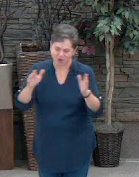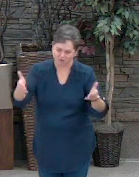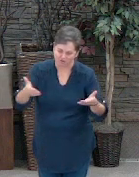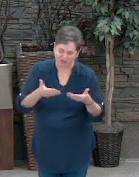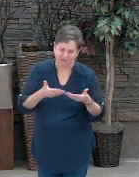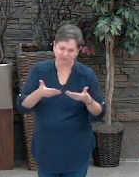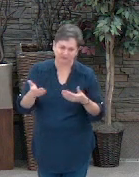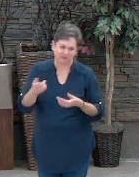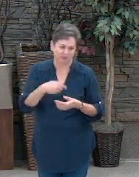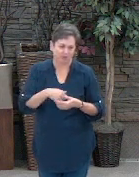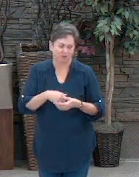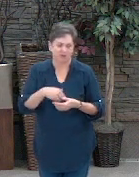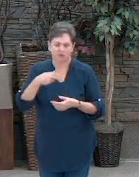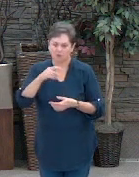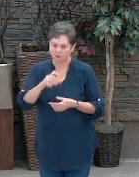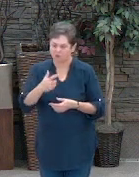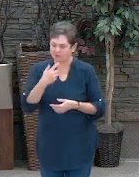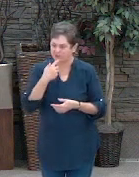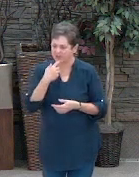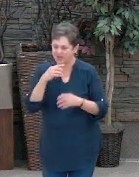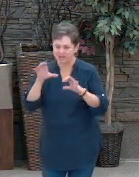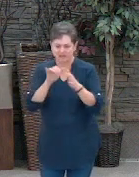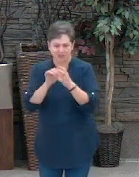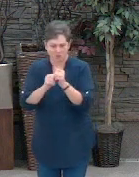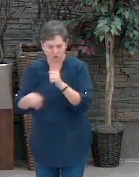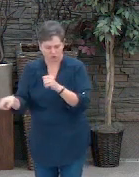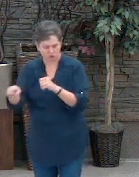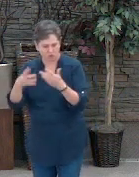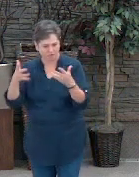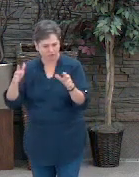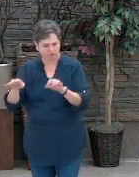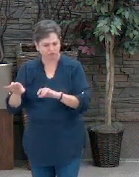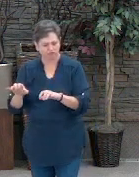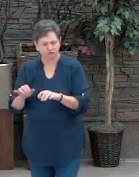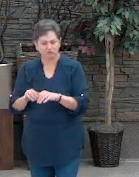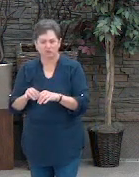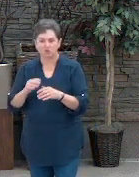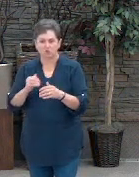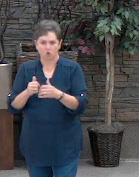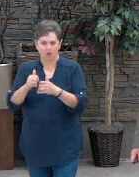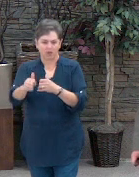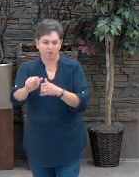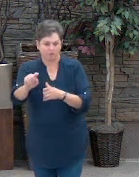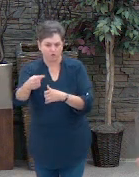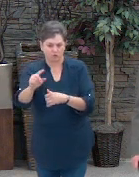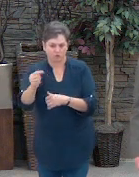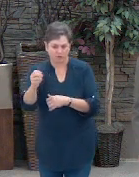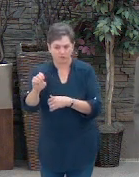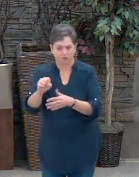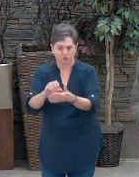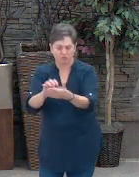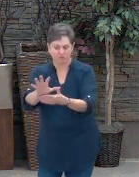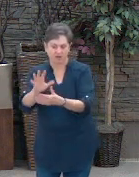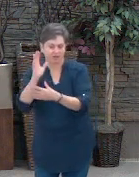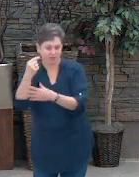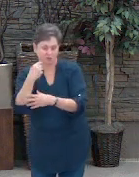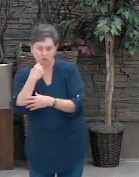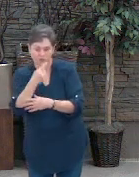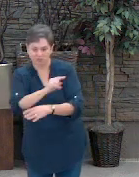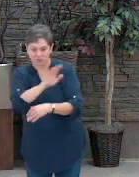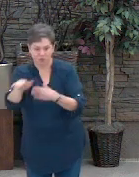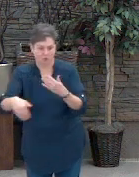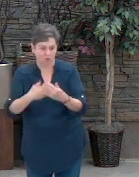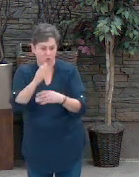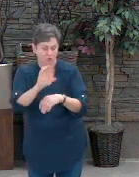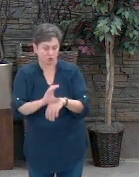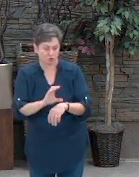And Paul's saying, I did that with you. If we jumped ahead to 1 Thessalonians chapter 5, he's going to tell the entire